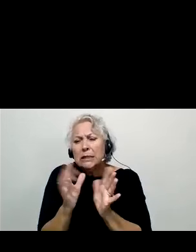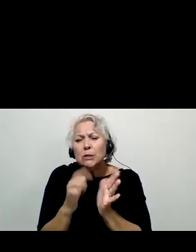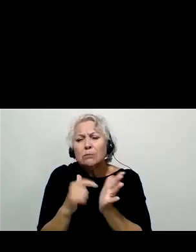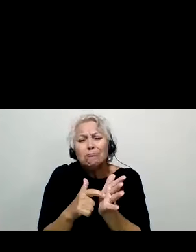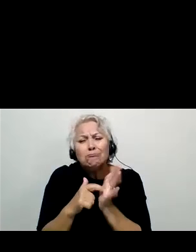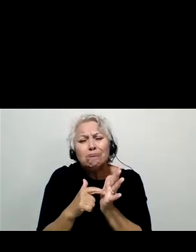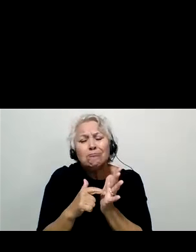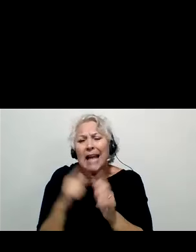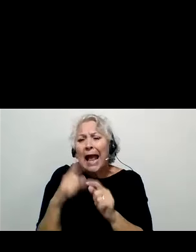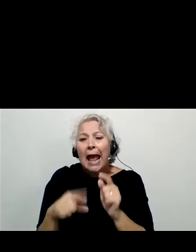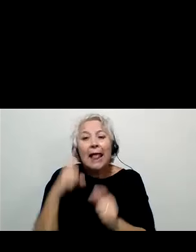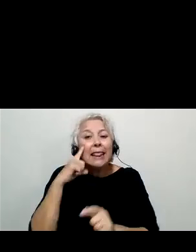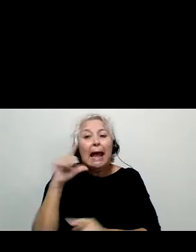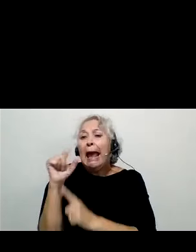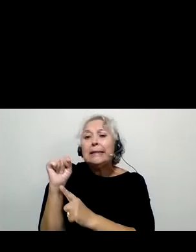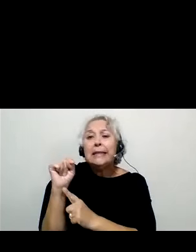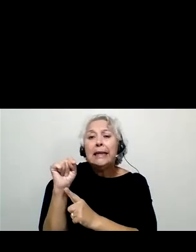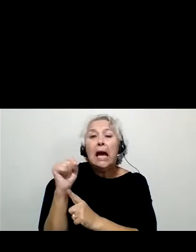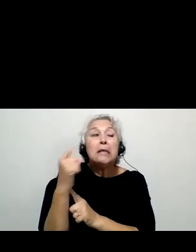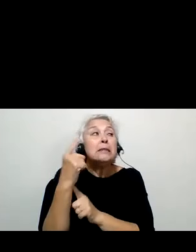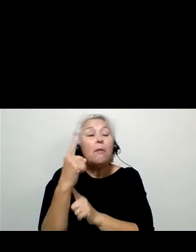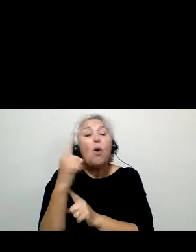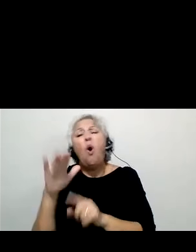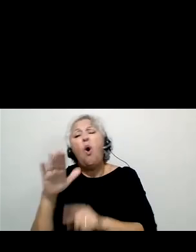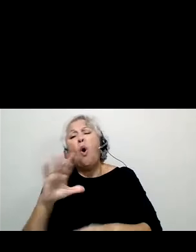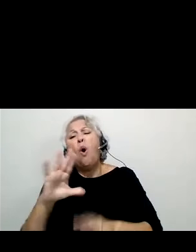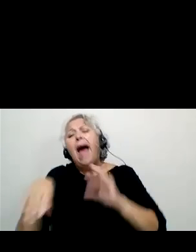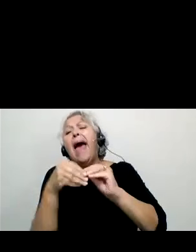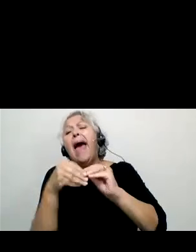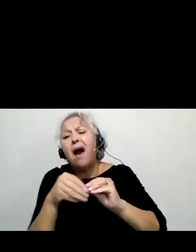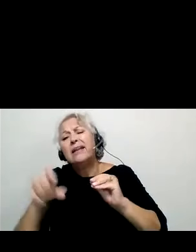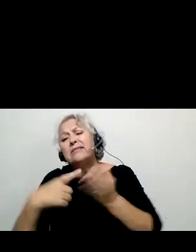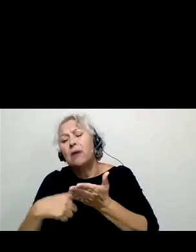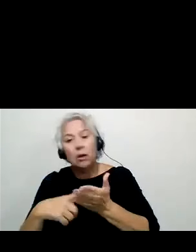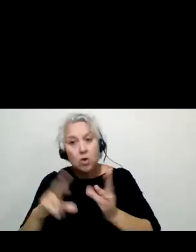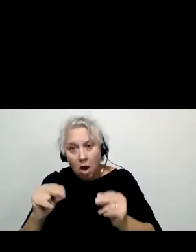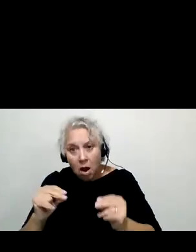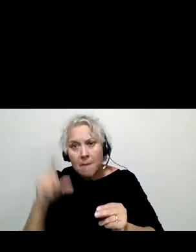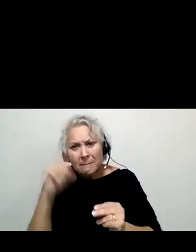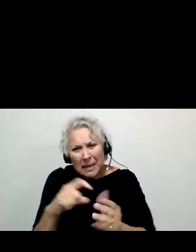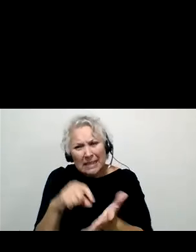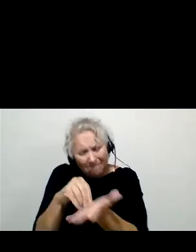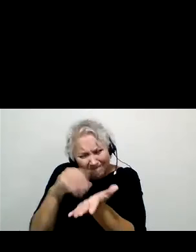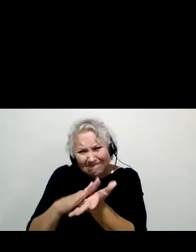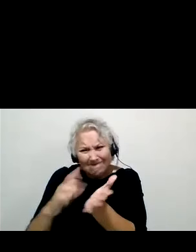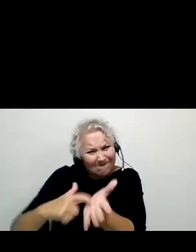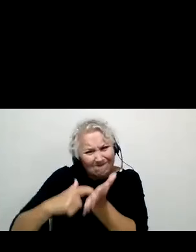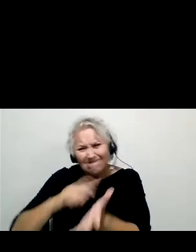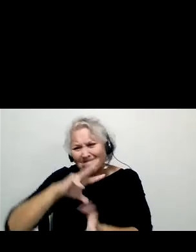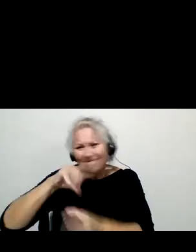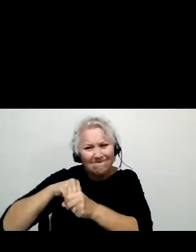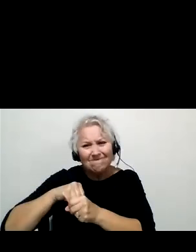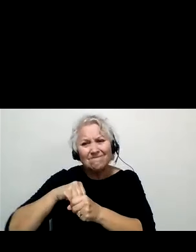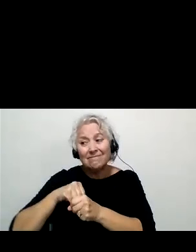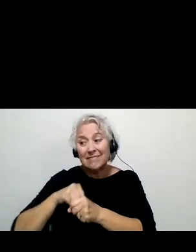that we can't just think of AT as something that, oh yeah, by the way, we need to talk about, but it absolutely needs to be part of, if